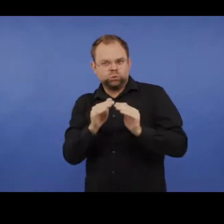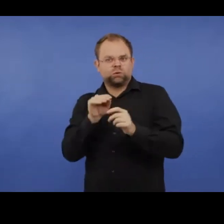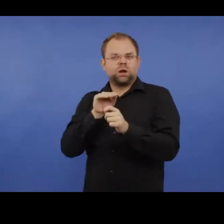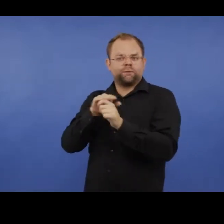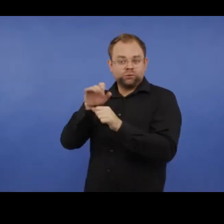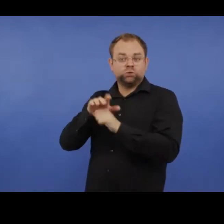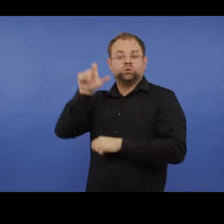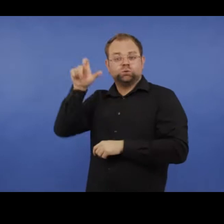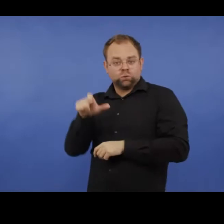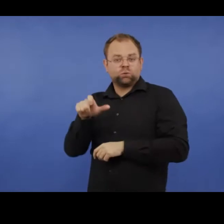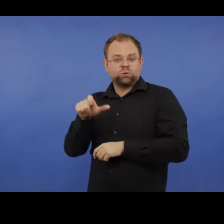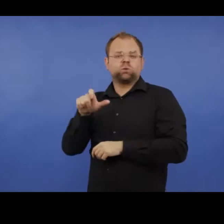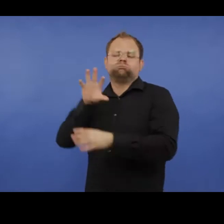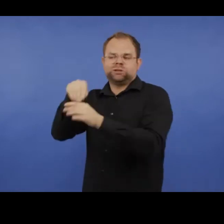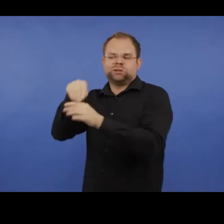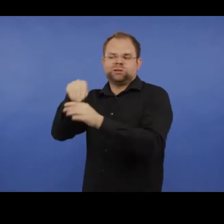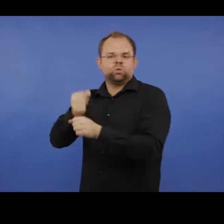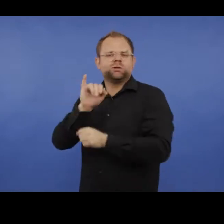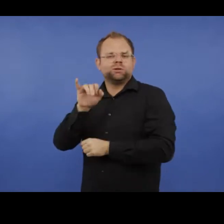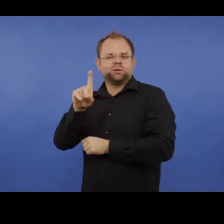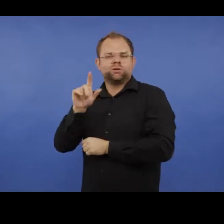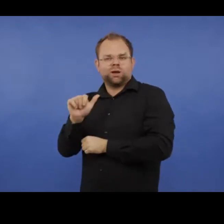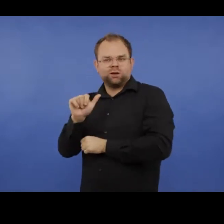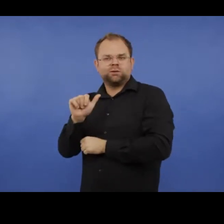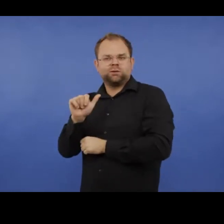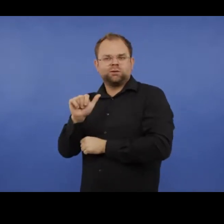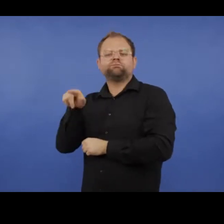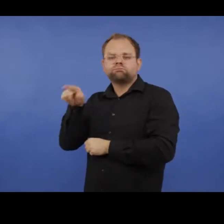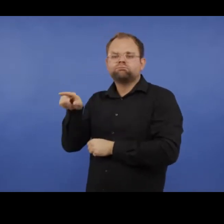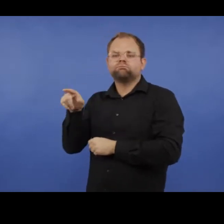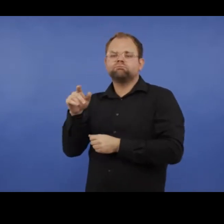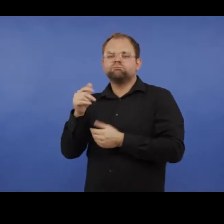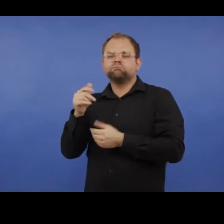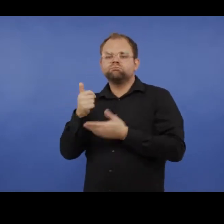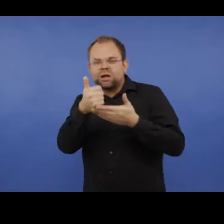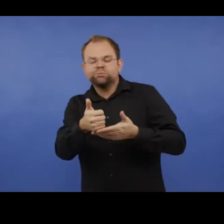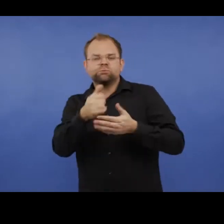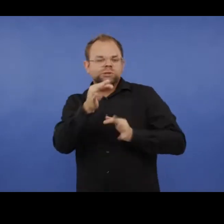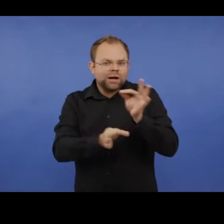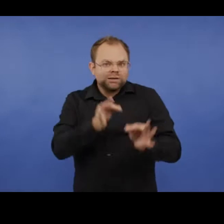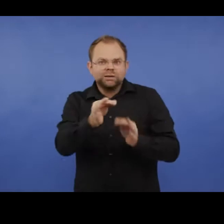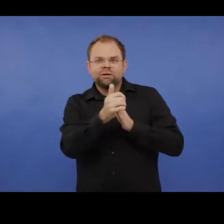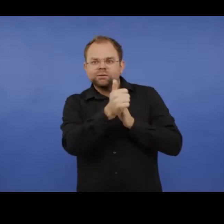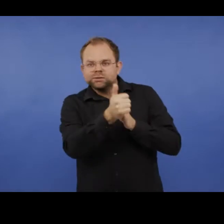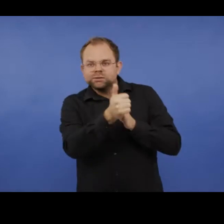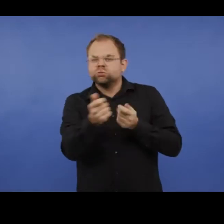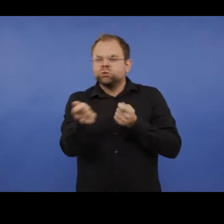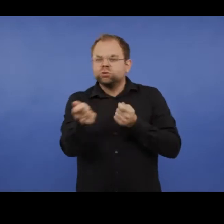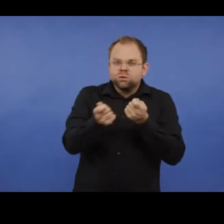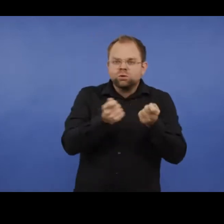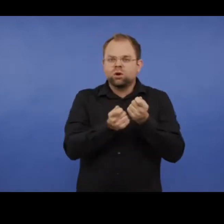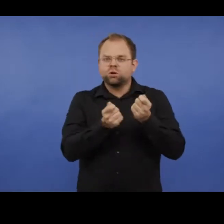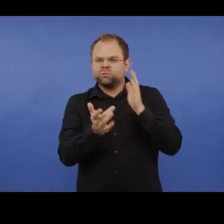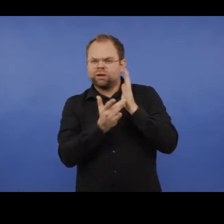of IDA's work in inclusive humanitarian action and disaster risk reduction. Elham also has a diverse experience